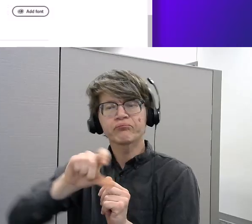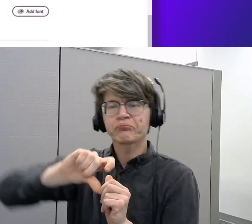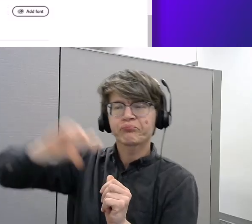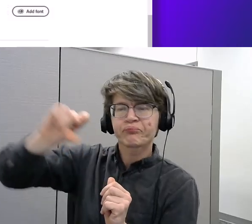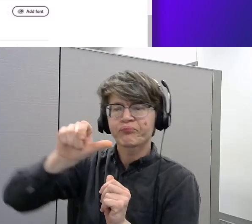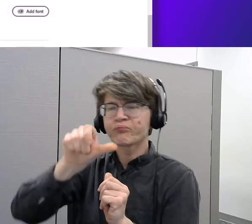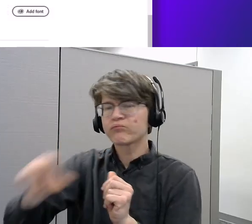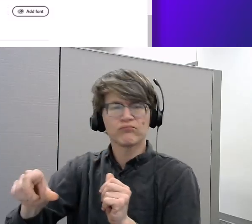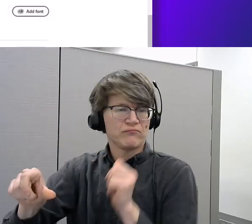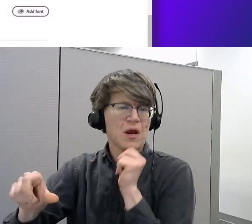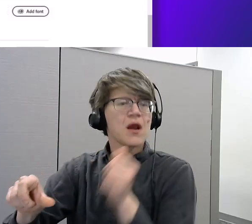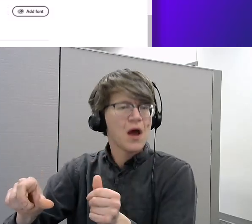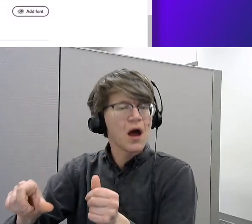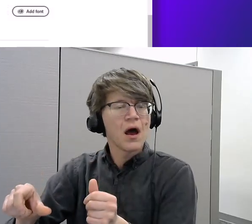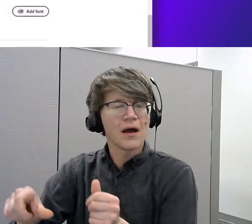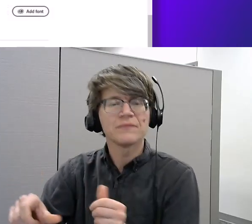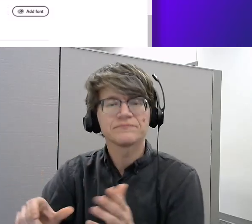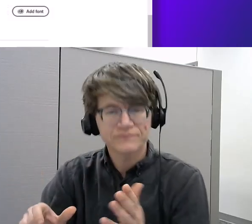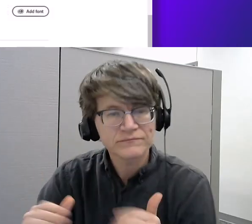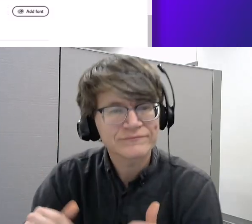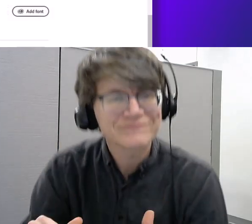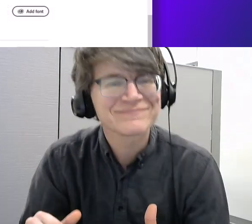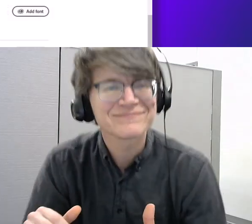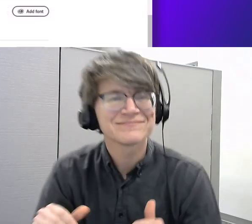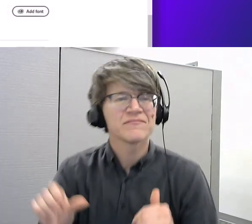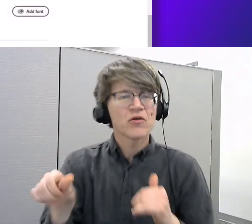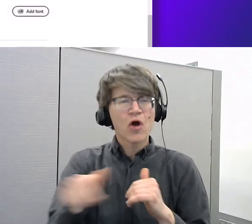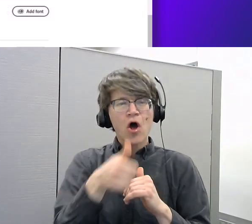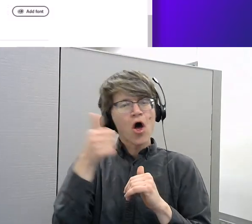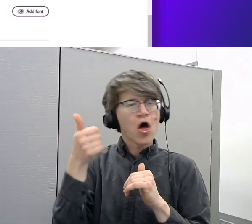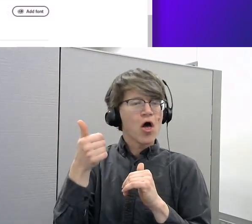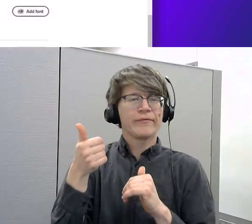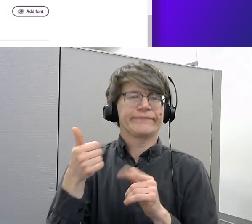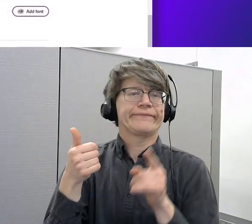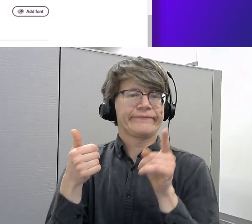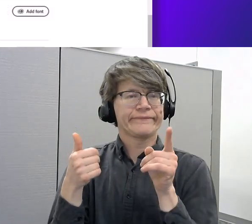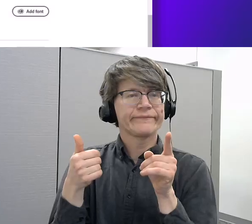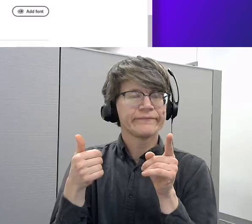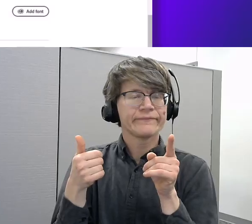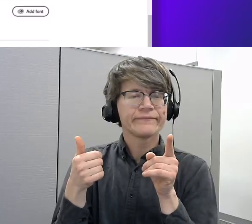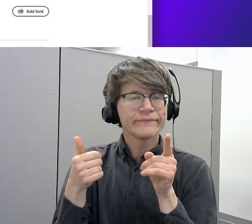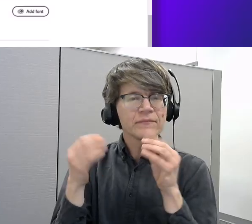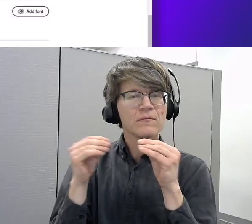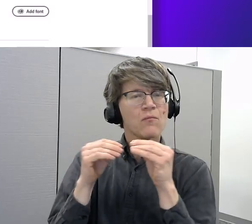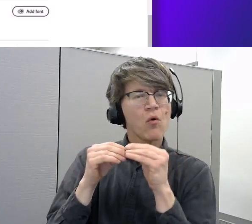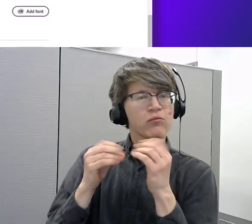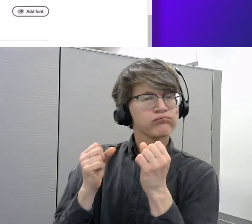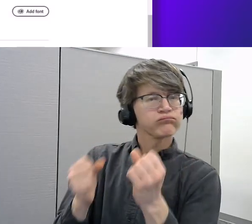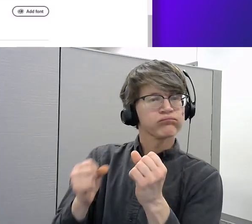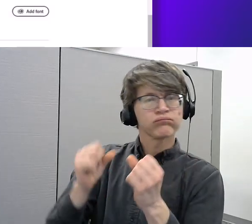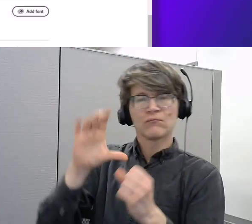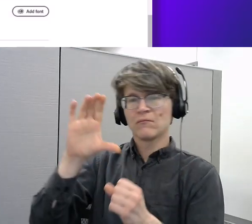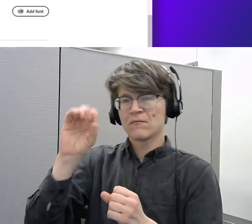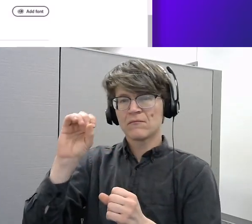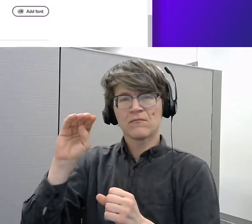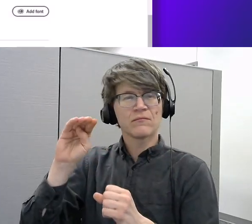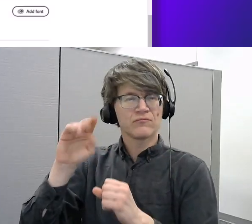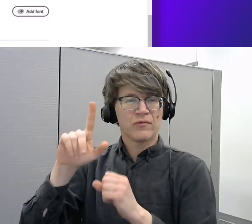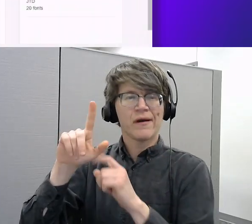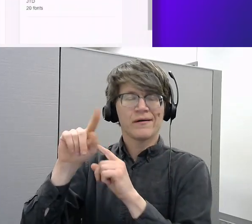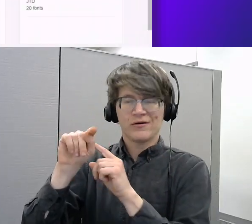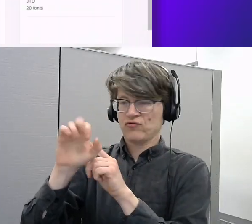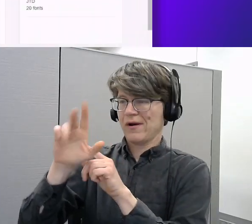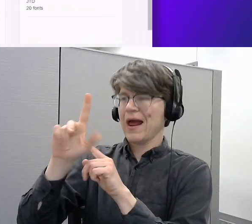sizes. But if I did something like Bedoni, that tends to be a much more high contrast typeface, that's going to be